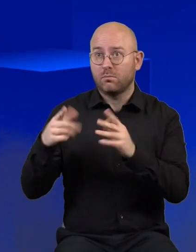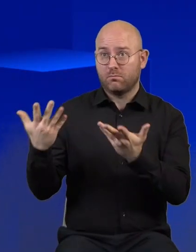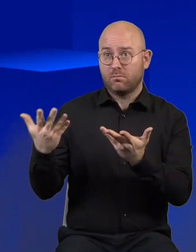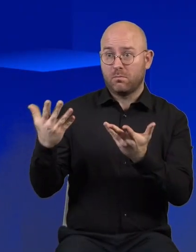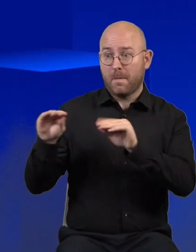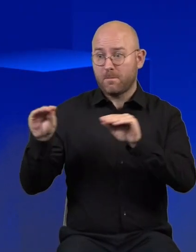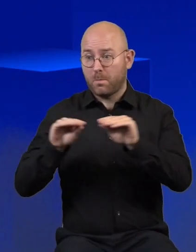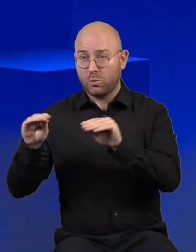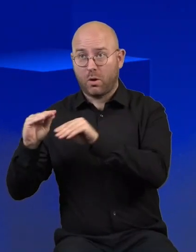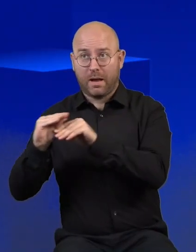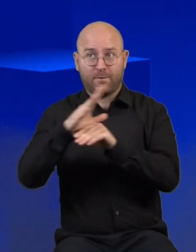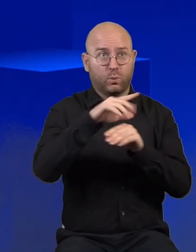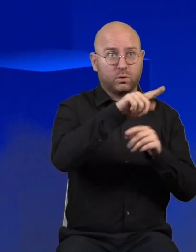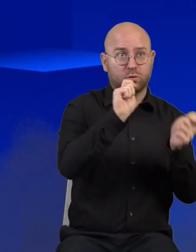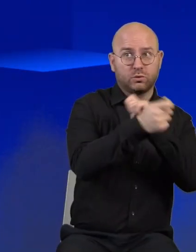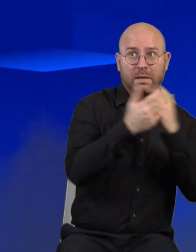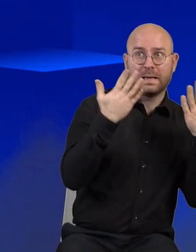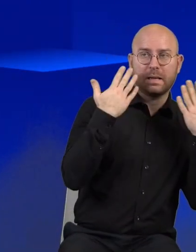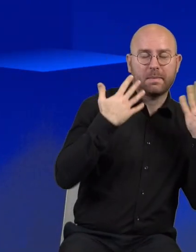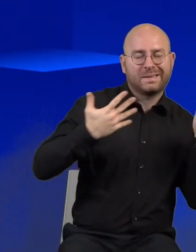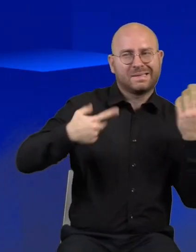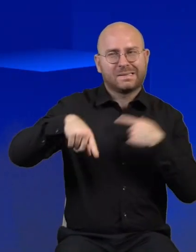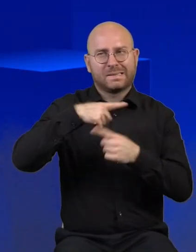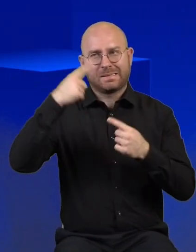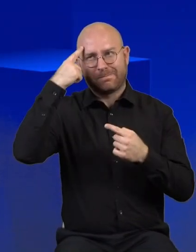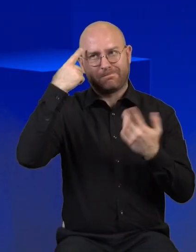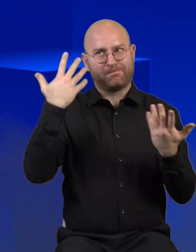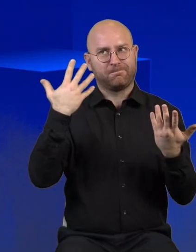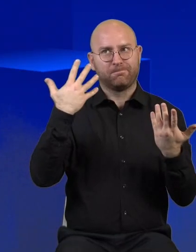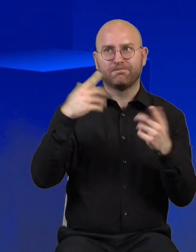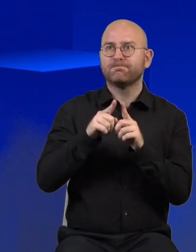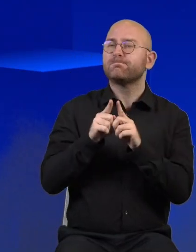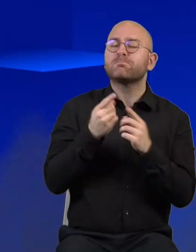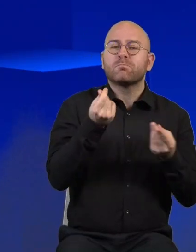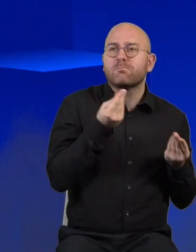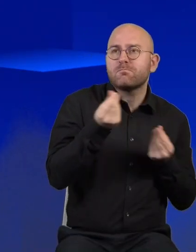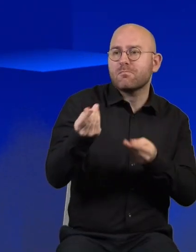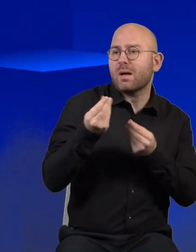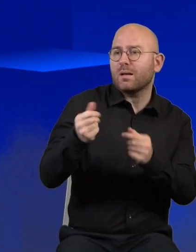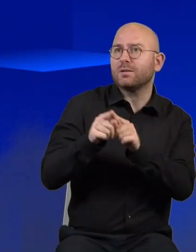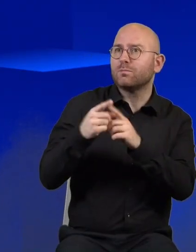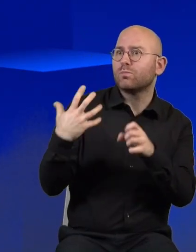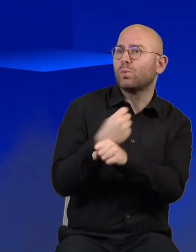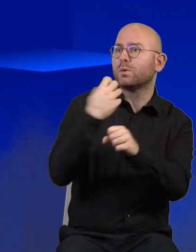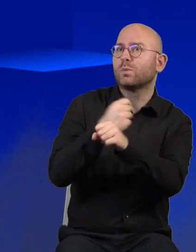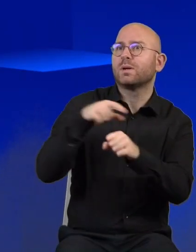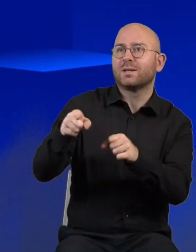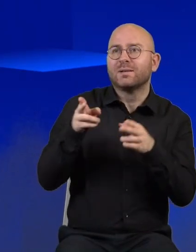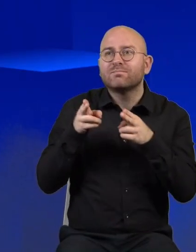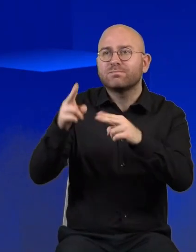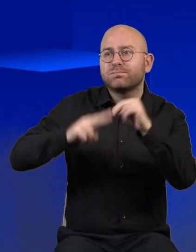roads and in rails, while at the same time we can see that emissions from transport